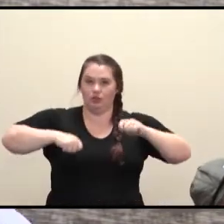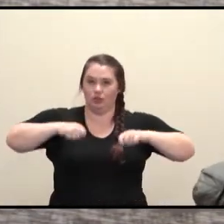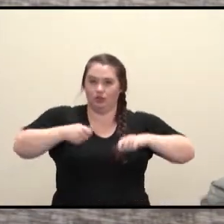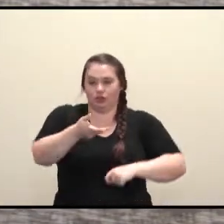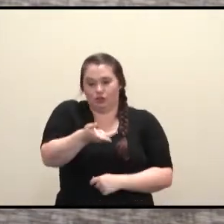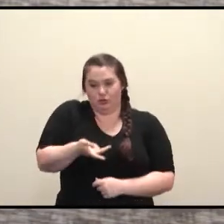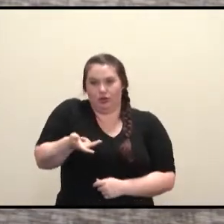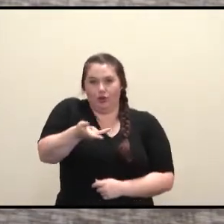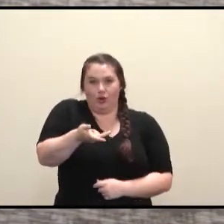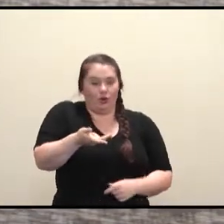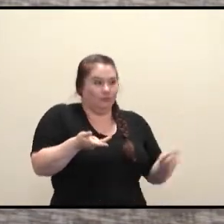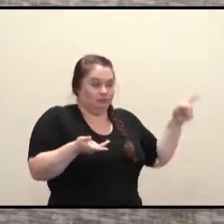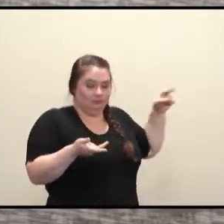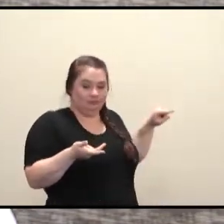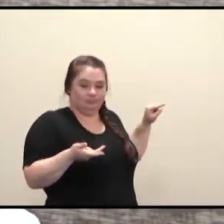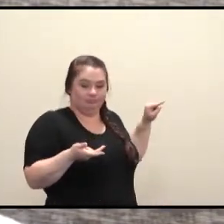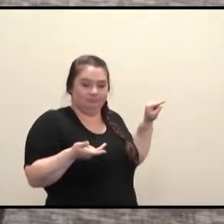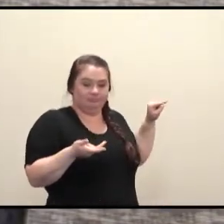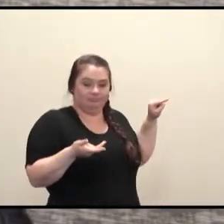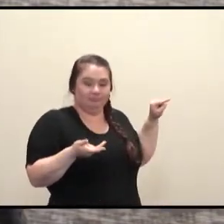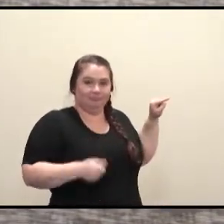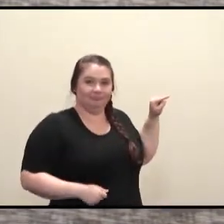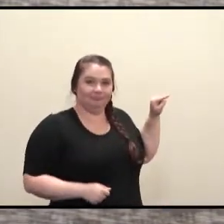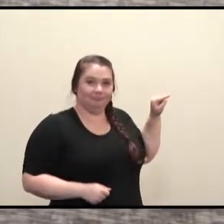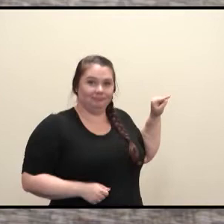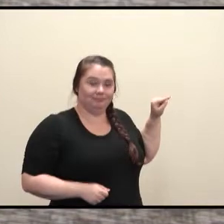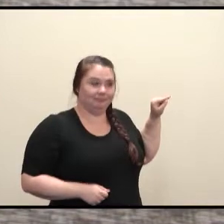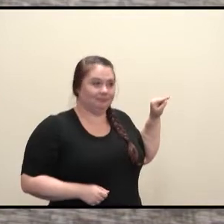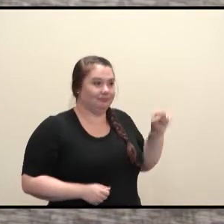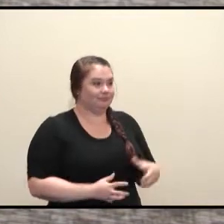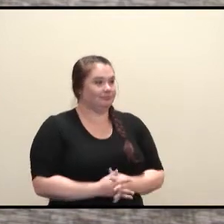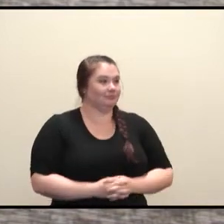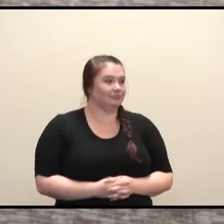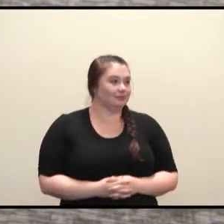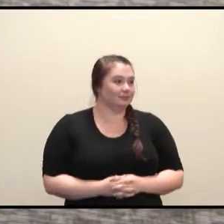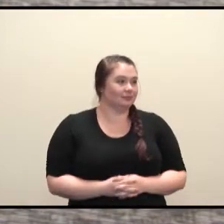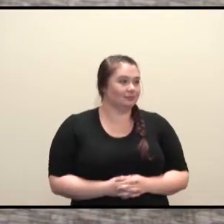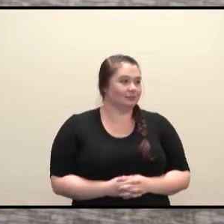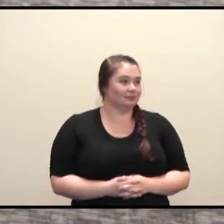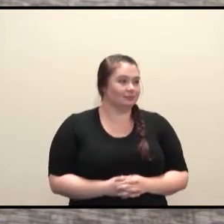Percussion trio, Jordan Diaz, Hans Sellers, and Mario Flores.